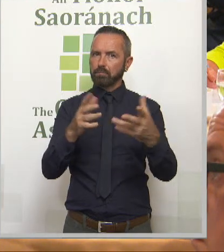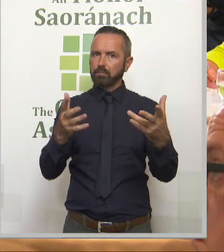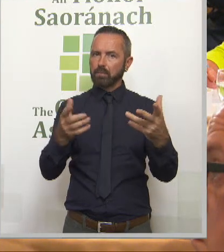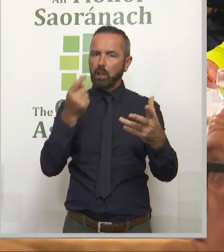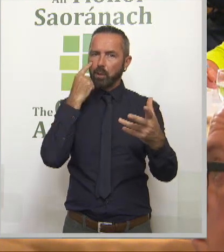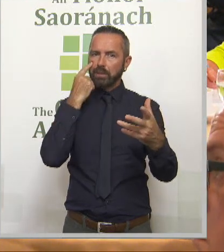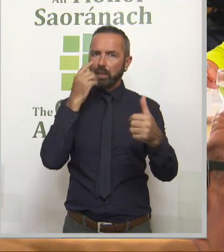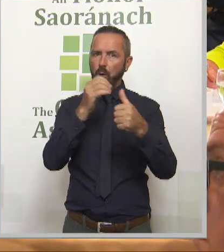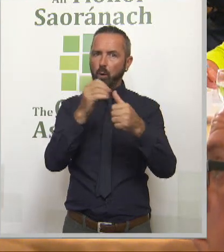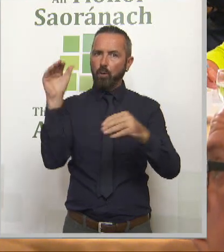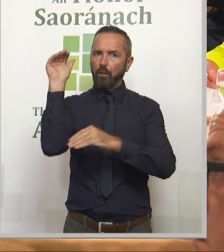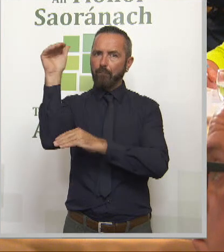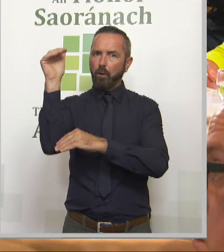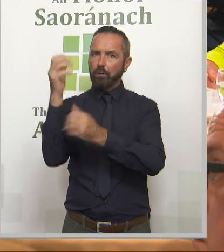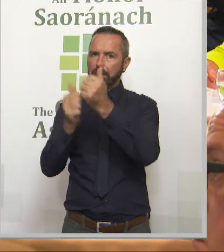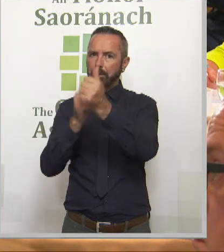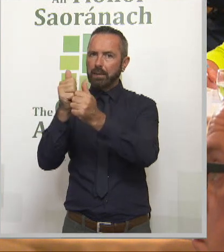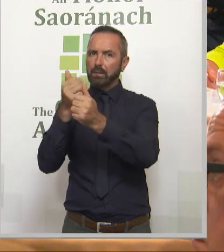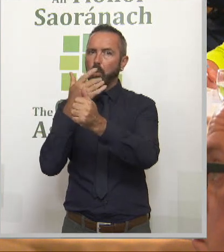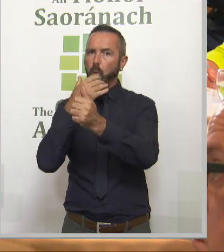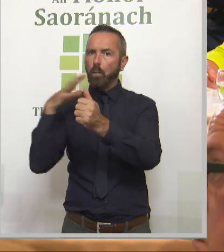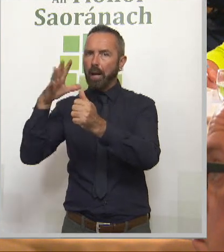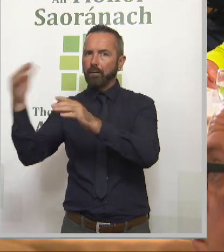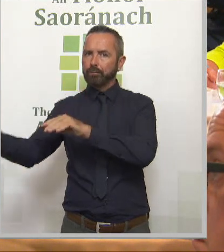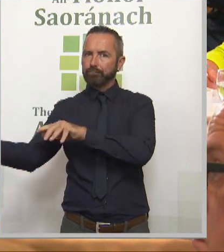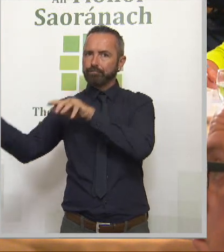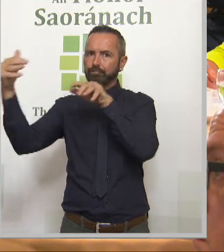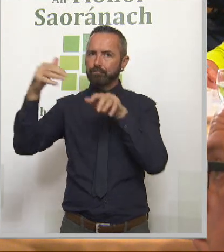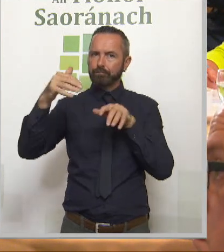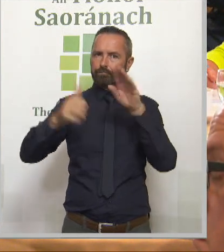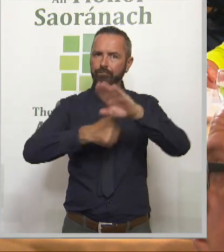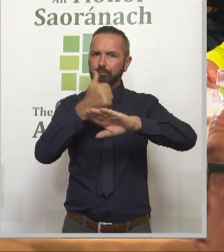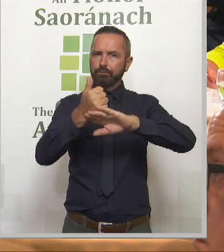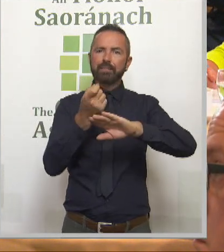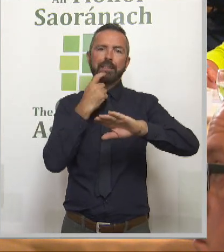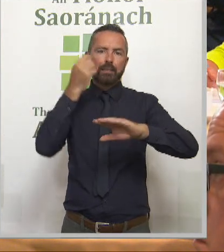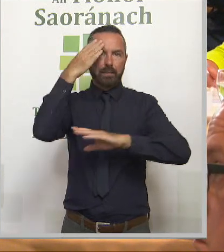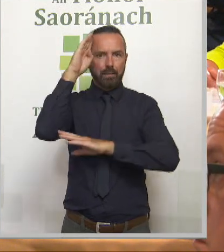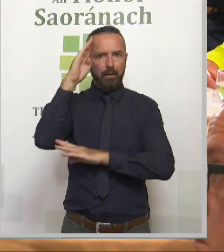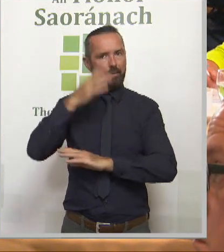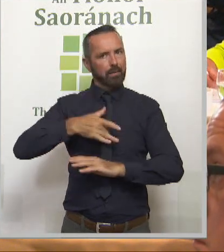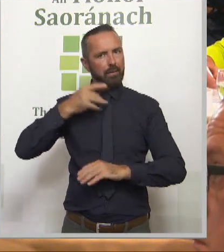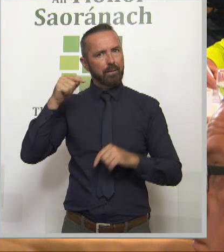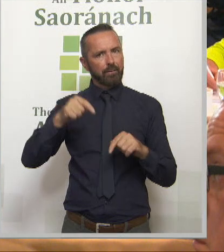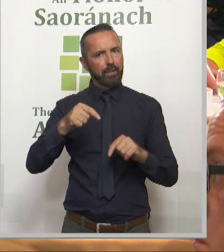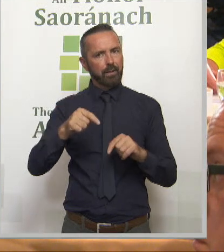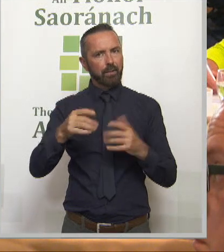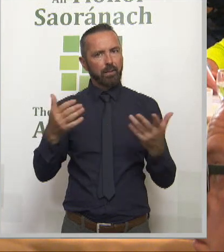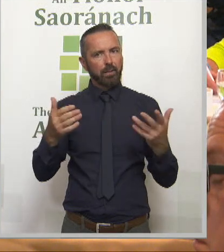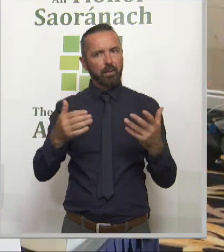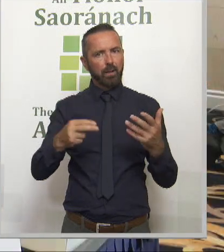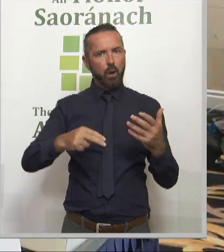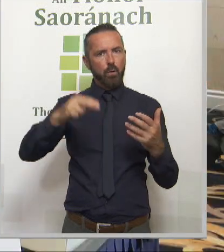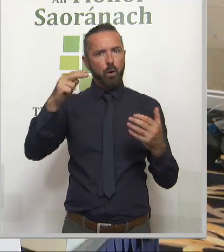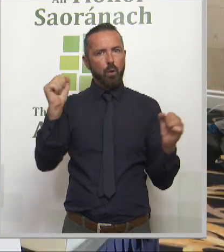invasive species from warmer regions are being able to become established more easily and live in northern